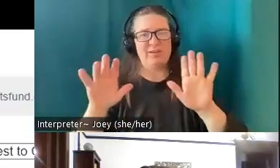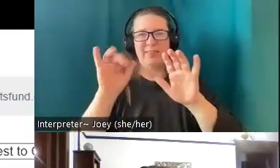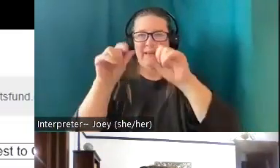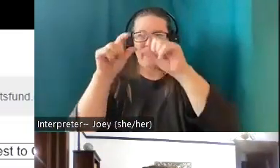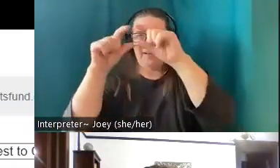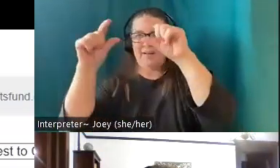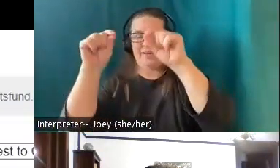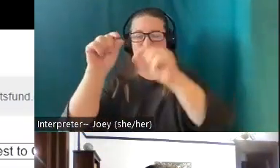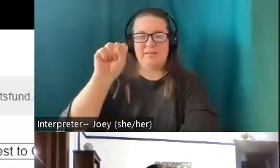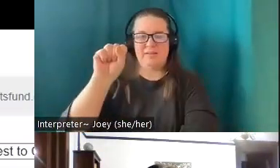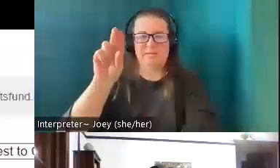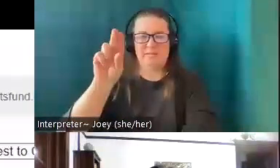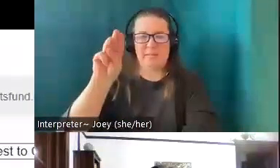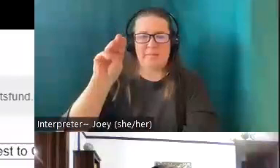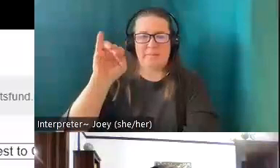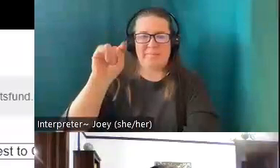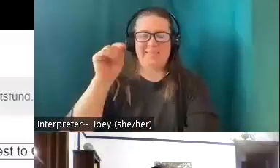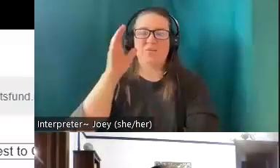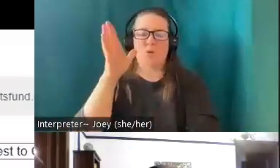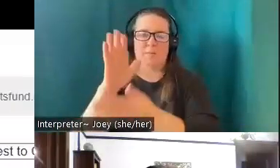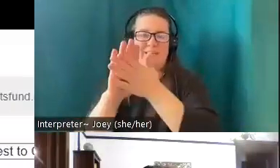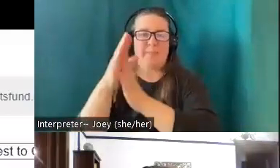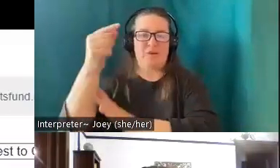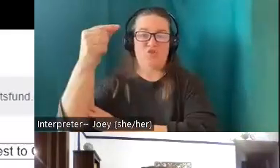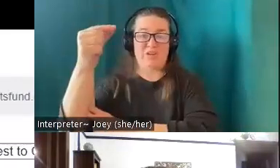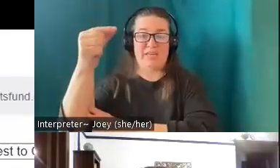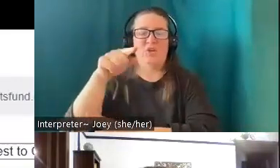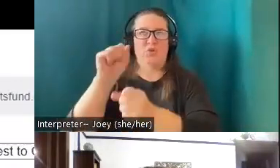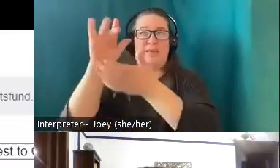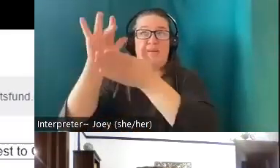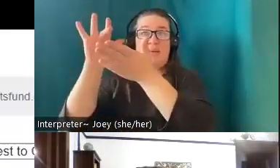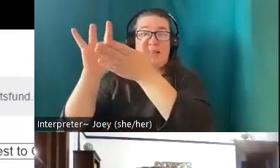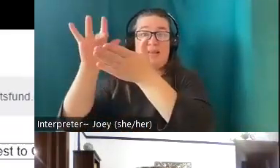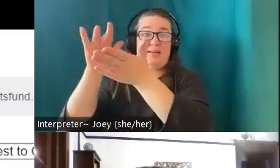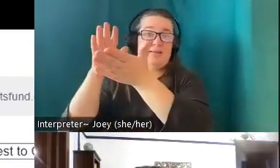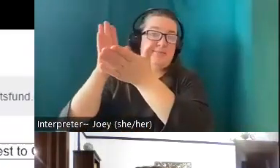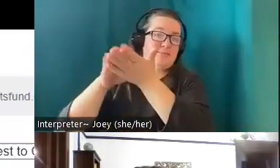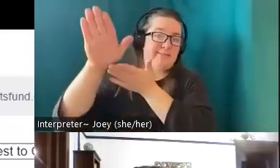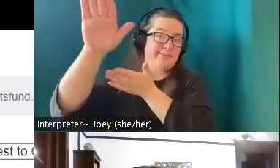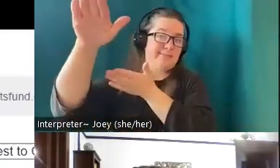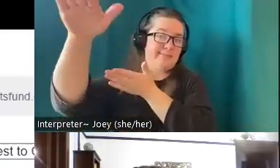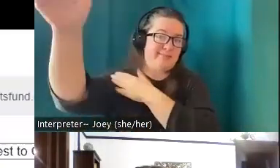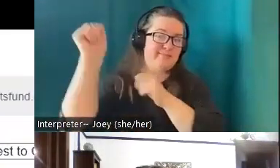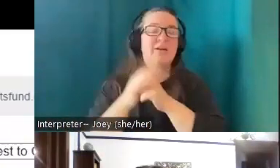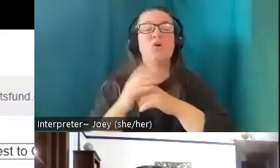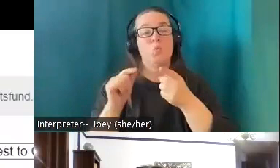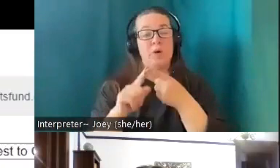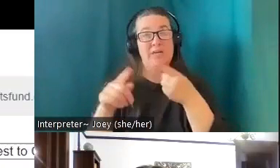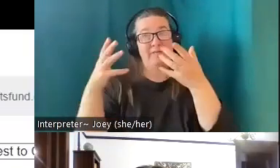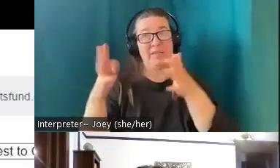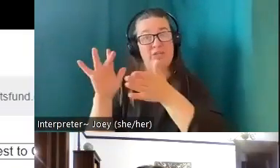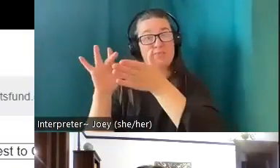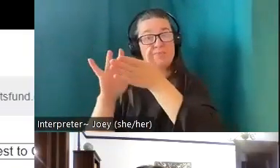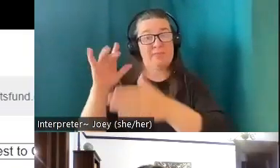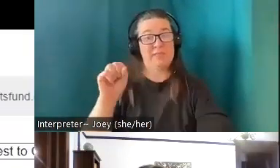the opportunity to click Submit and send your application off. Once you have submitted, the application is no longer editable. So